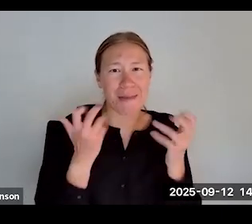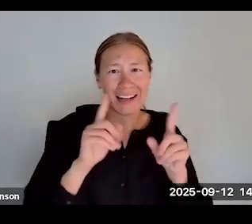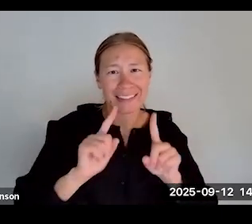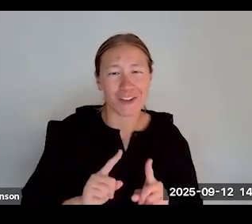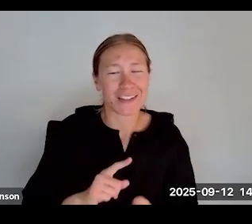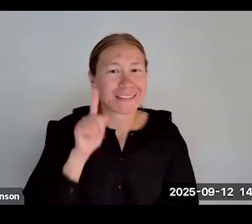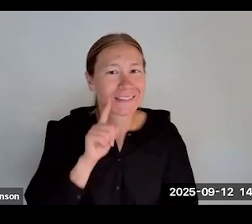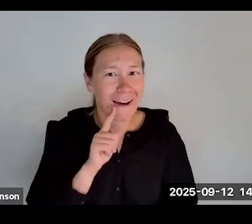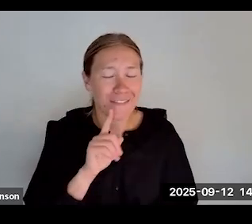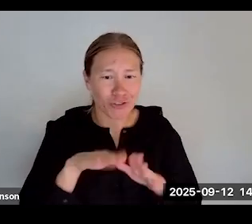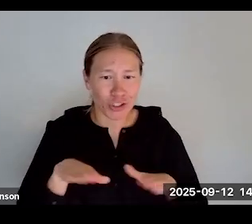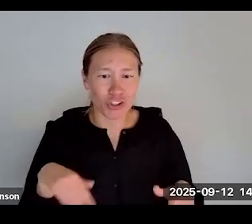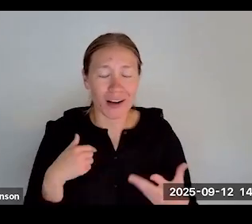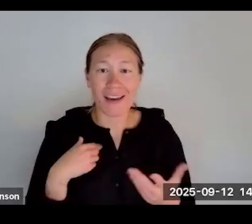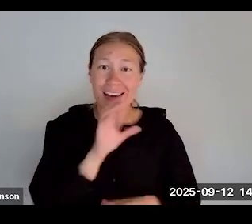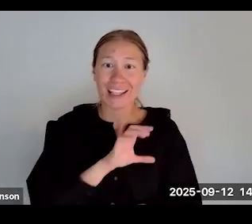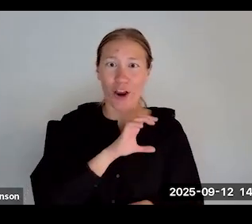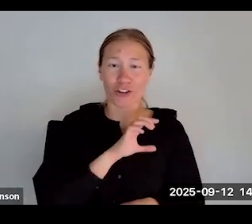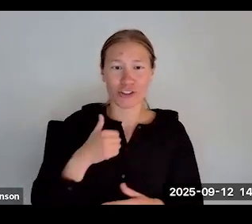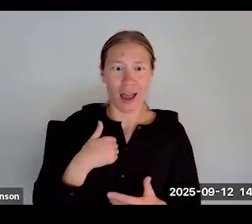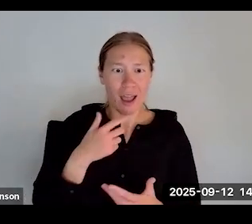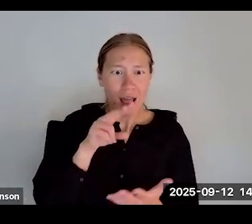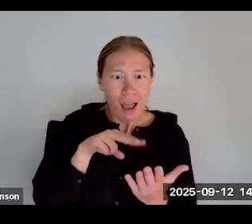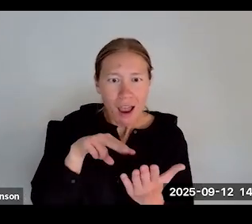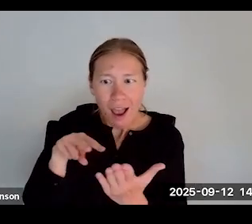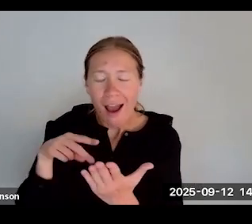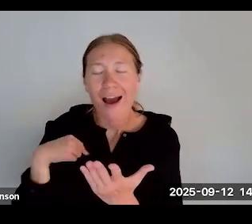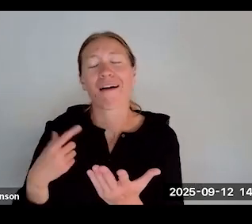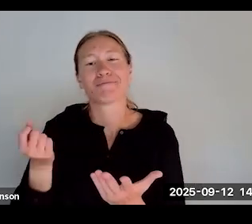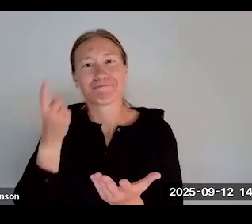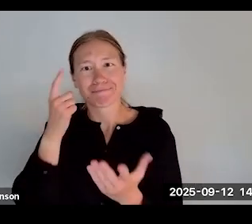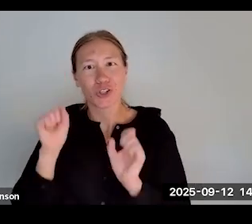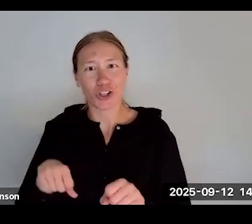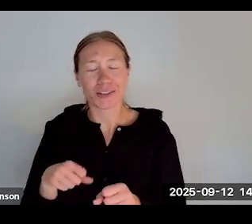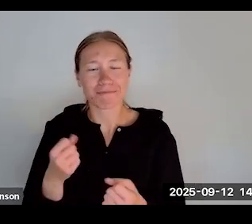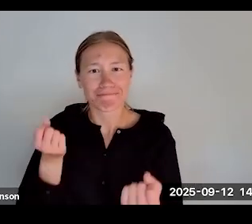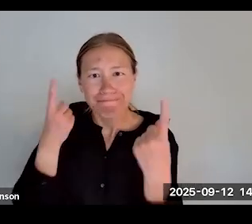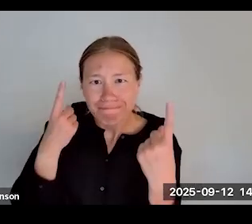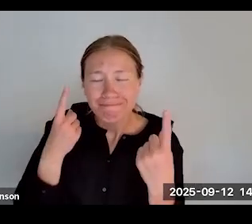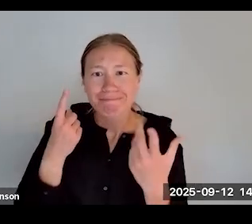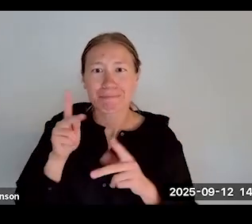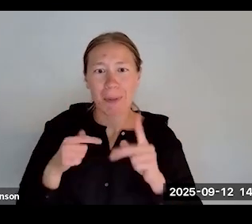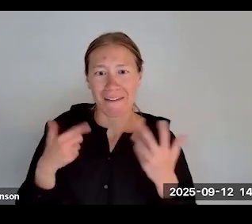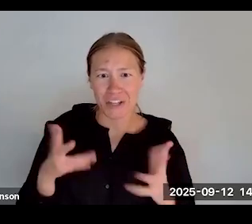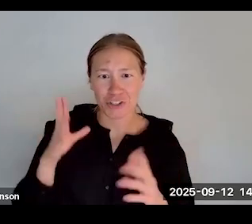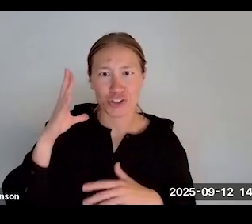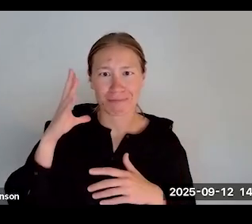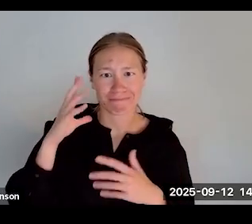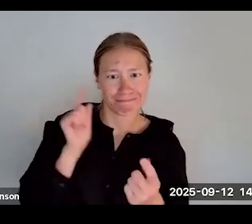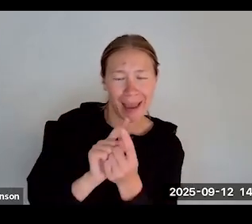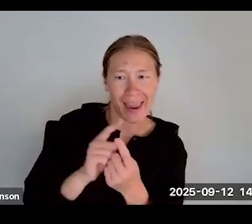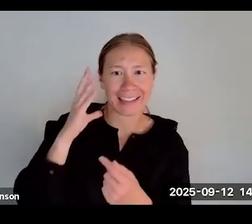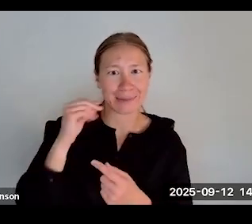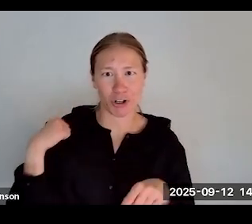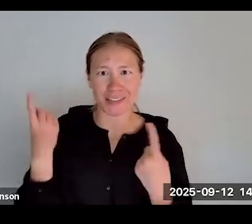like students and people that I had met in my own career. I specifically wanted to include this book because it gives a very